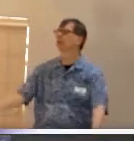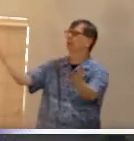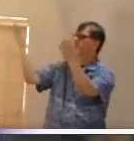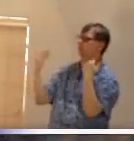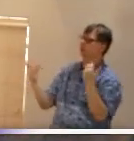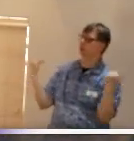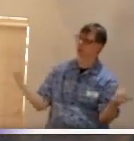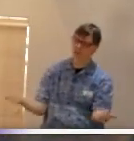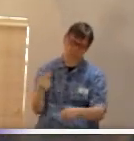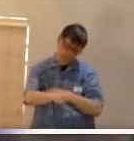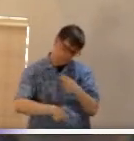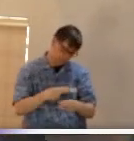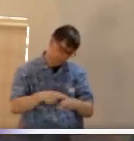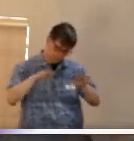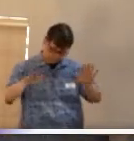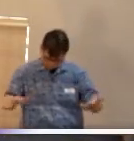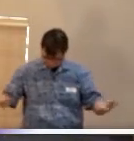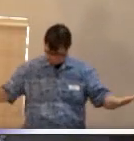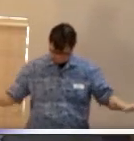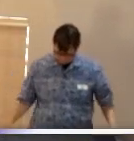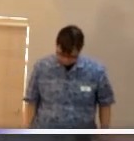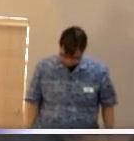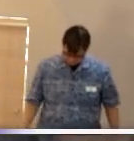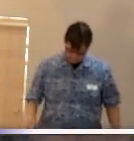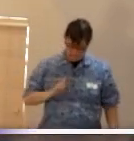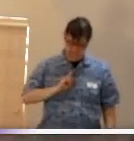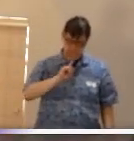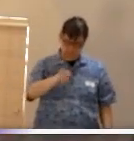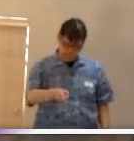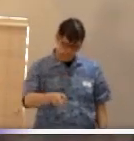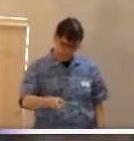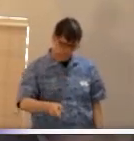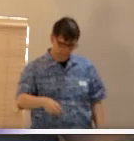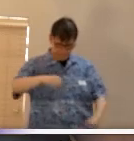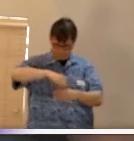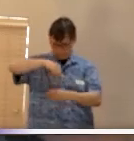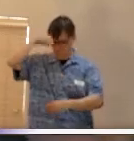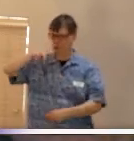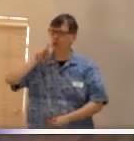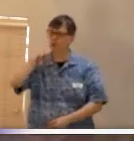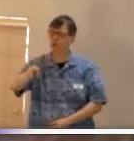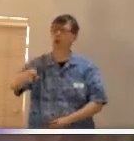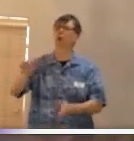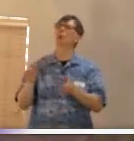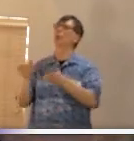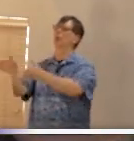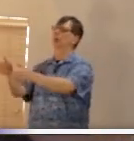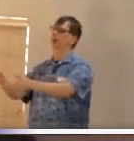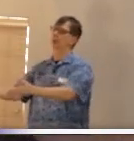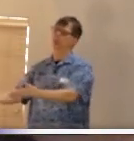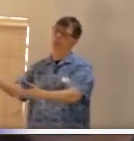and experiences, and it is getting you to find your way back home, much kind of like the prodigal